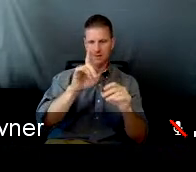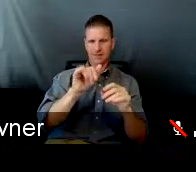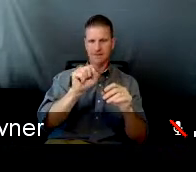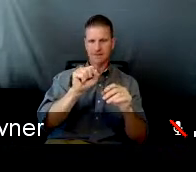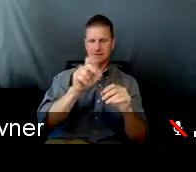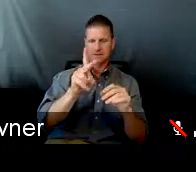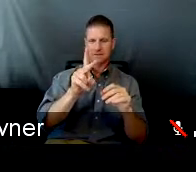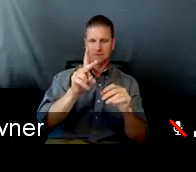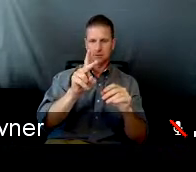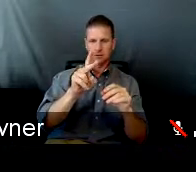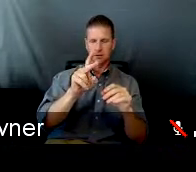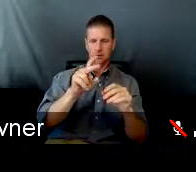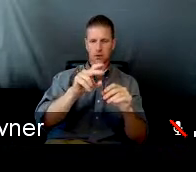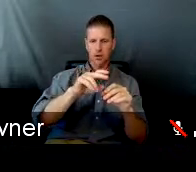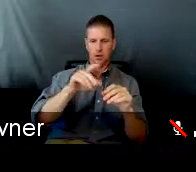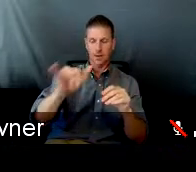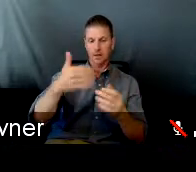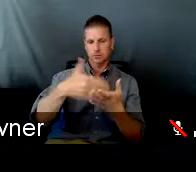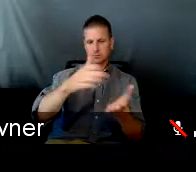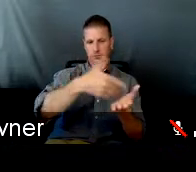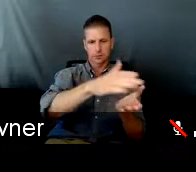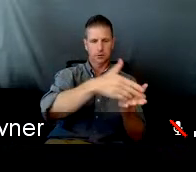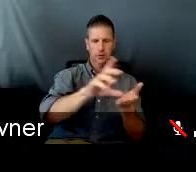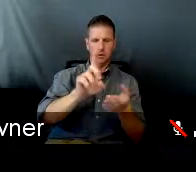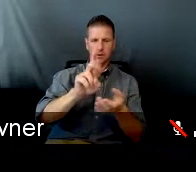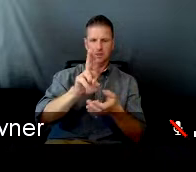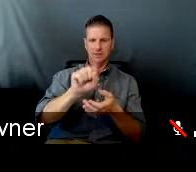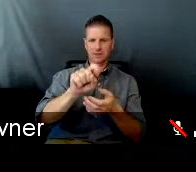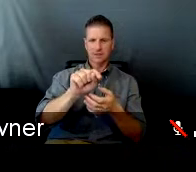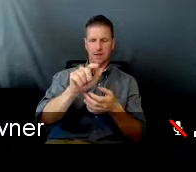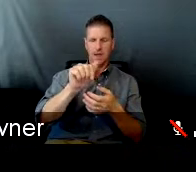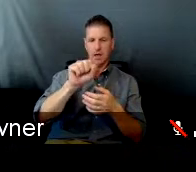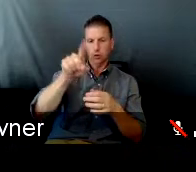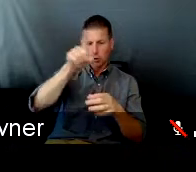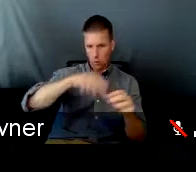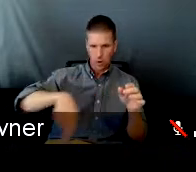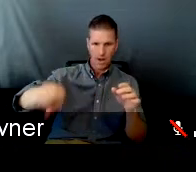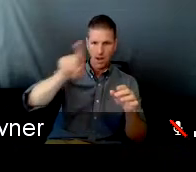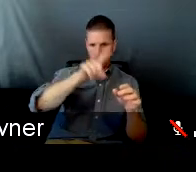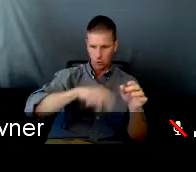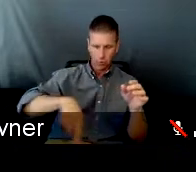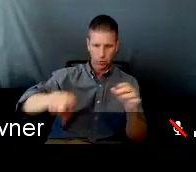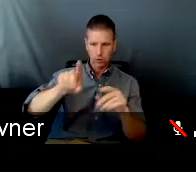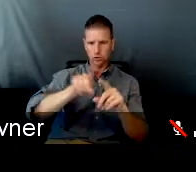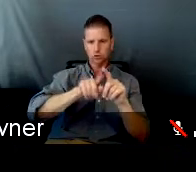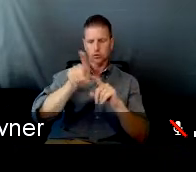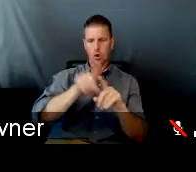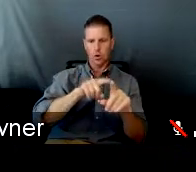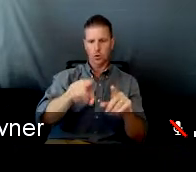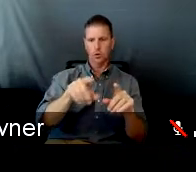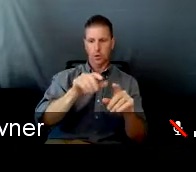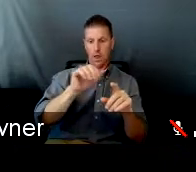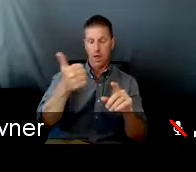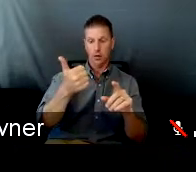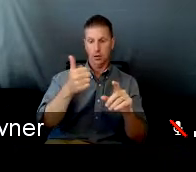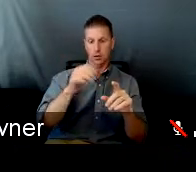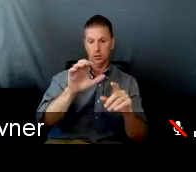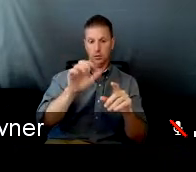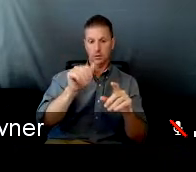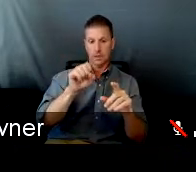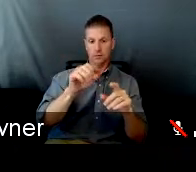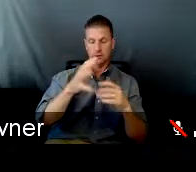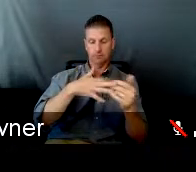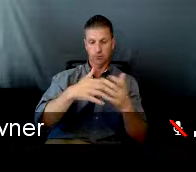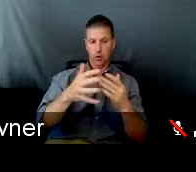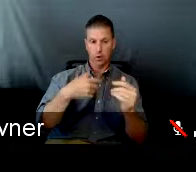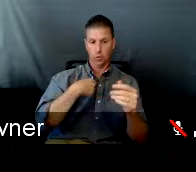sweeping away dust in its orbit as it's going around the star. And so this is another case where even though